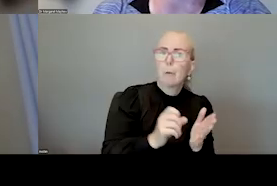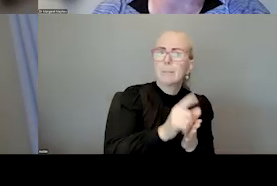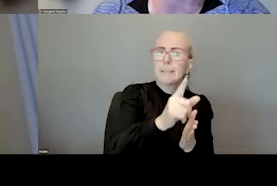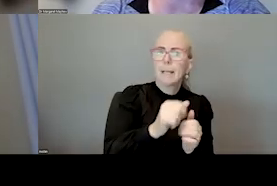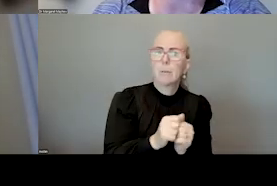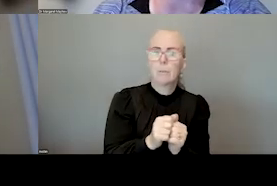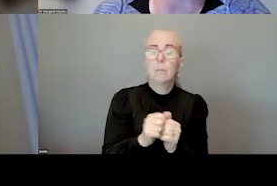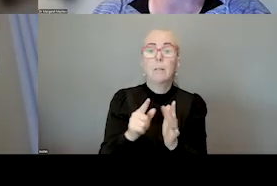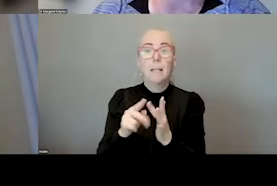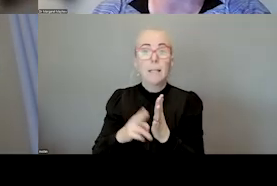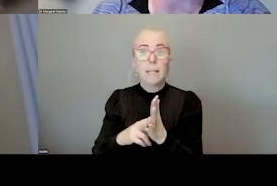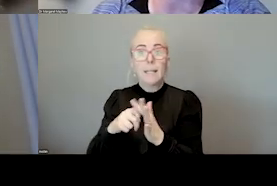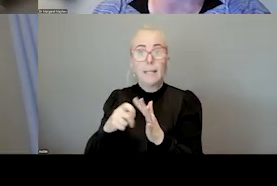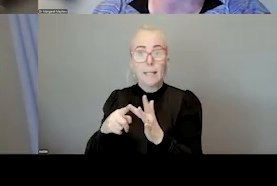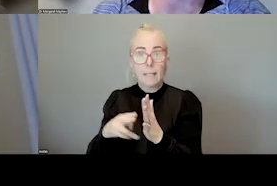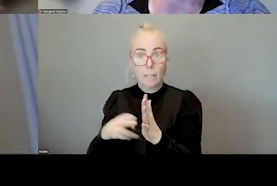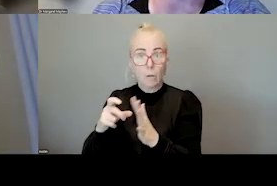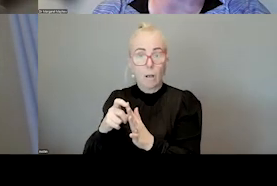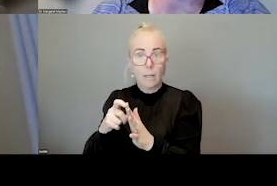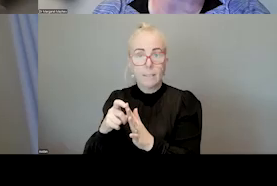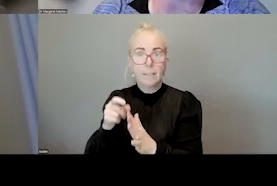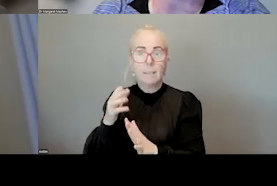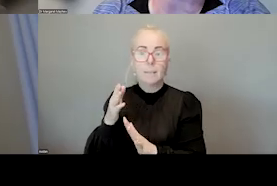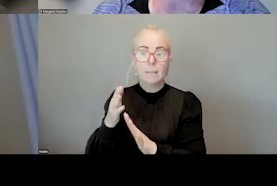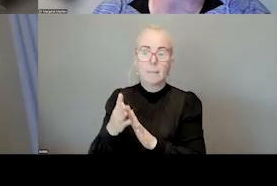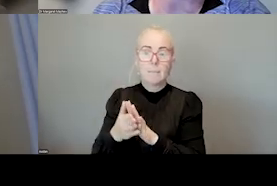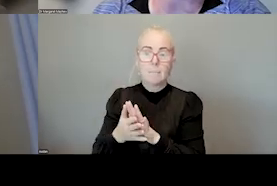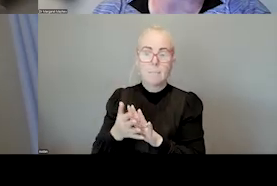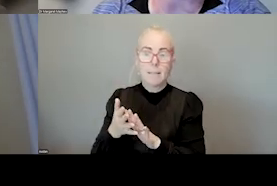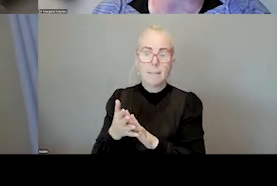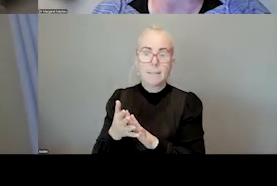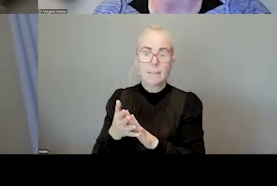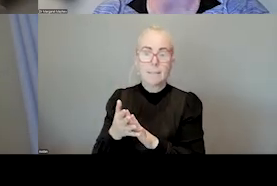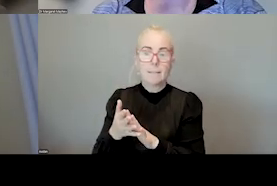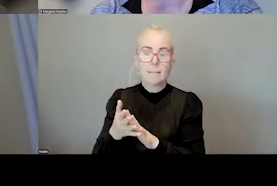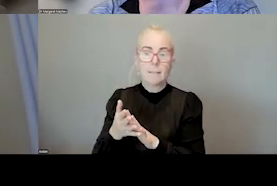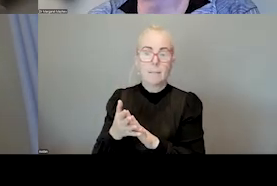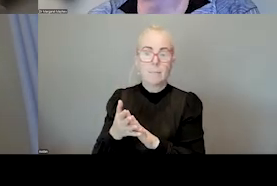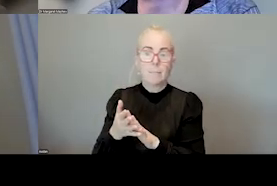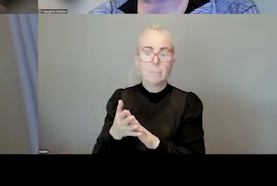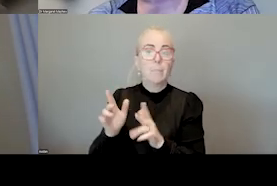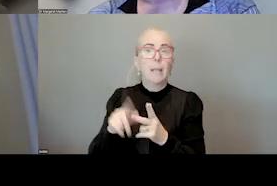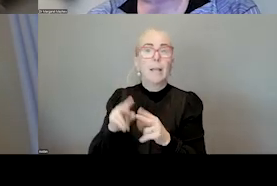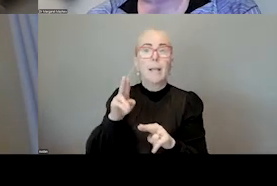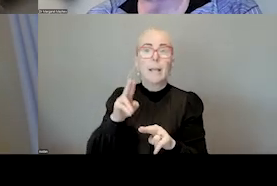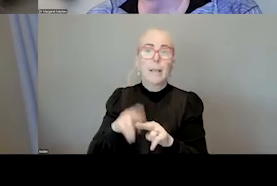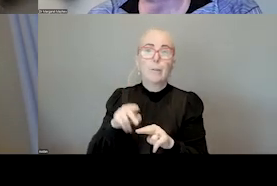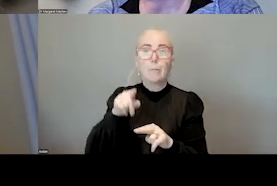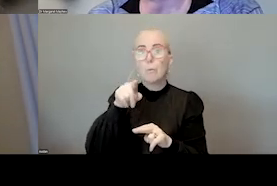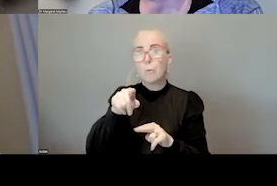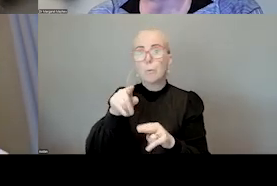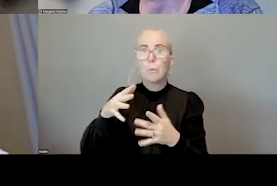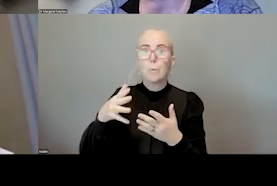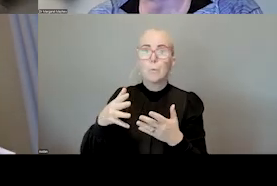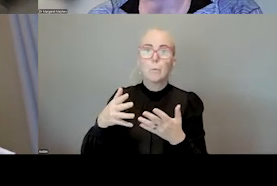kind, however, is any passing, I guess, of goods or services instead of finances. So